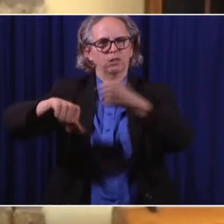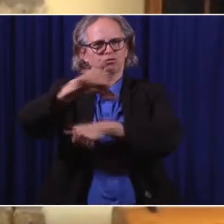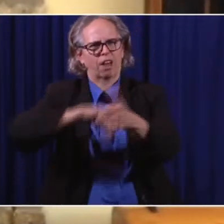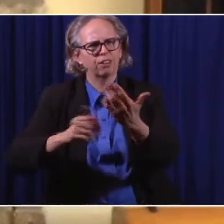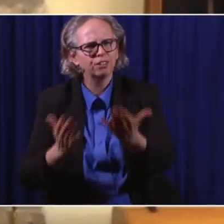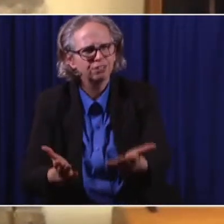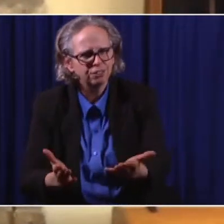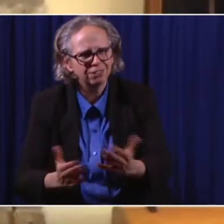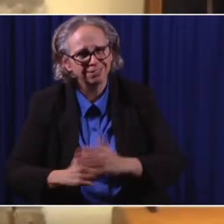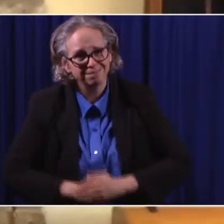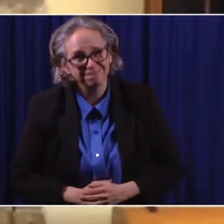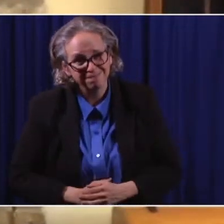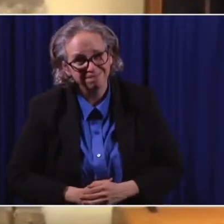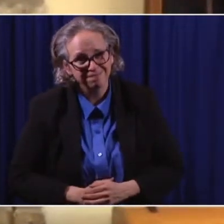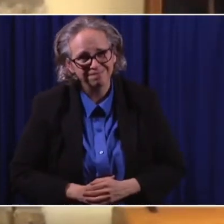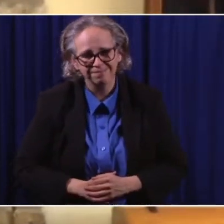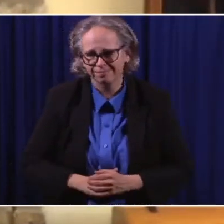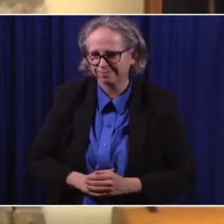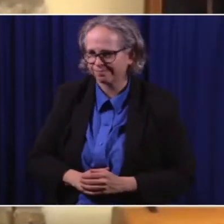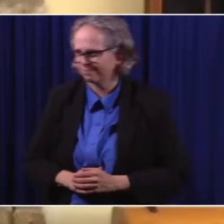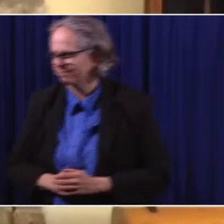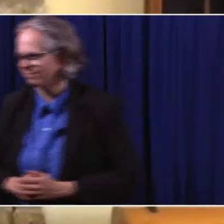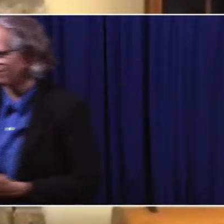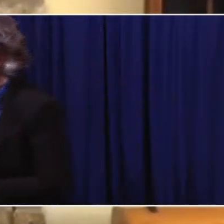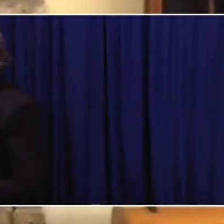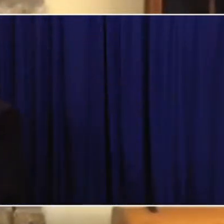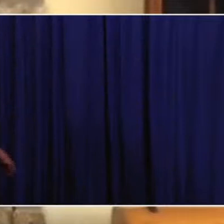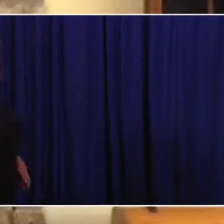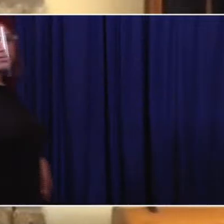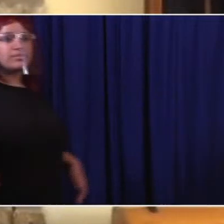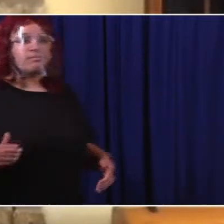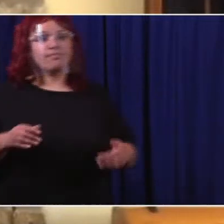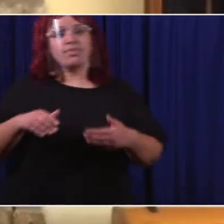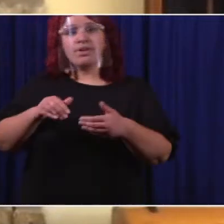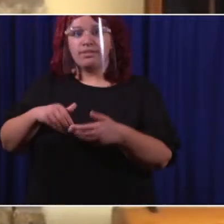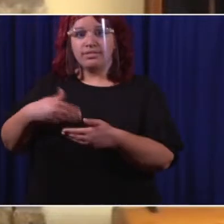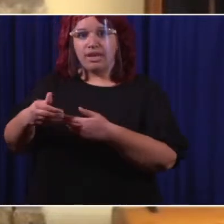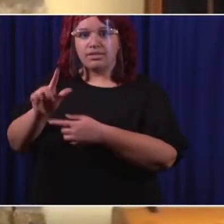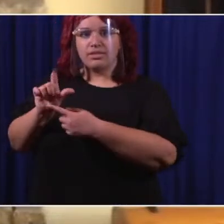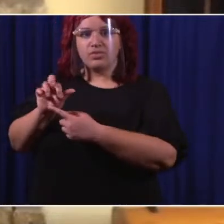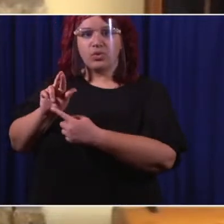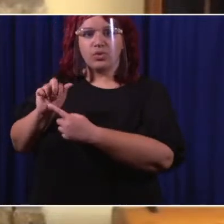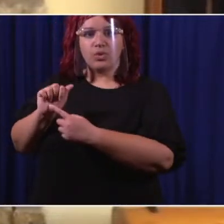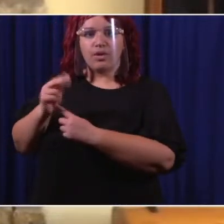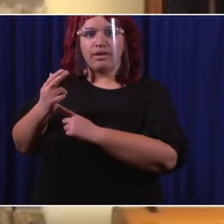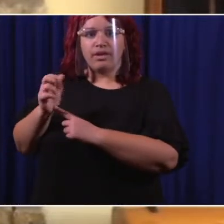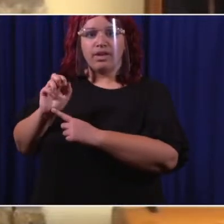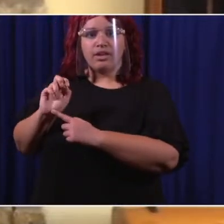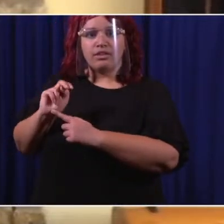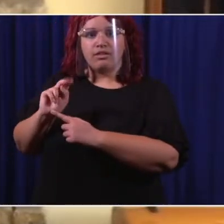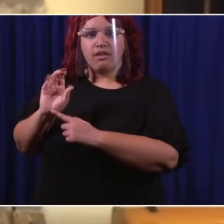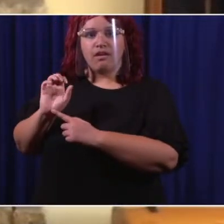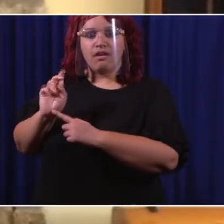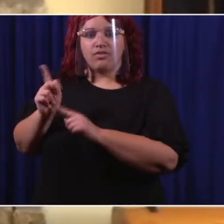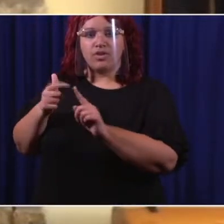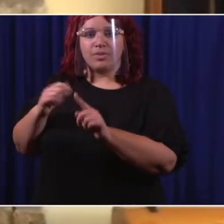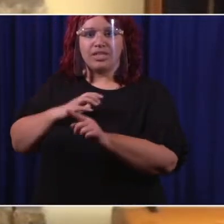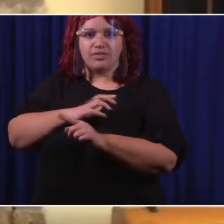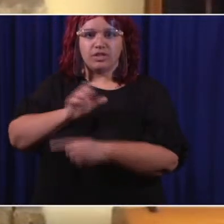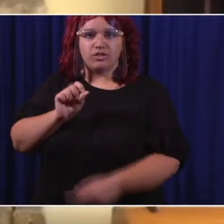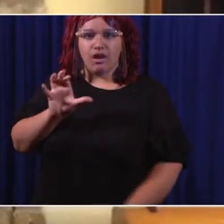Next question is from Laura Hancock at cleveland.com. Hi, Governor. Hello. As you know, we're in this